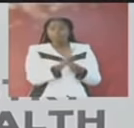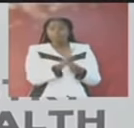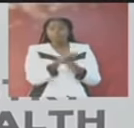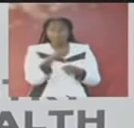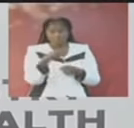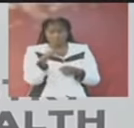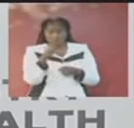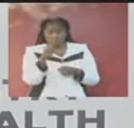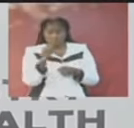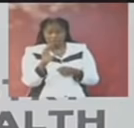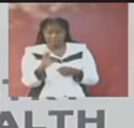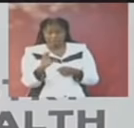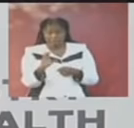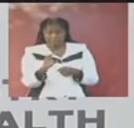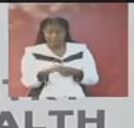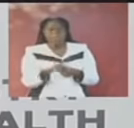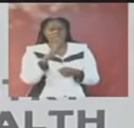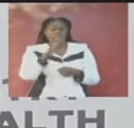is 2%.